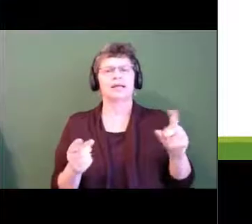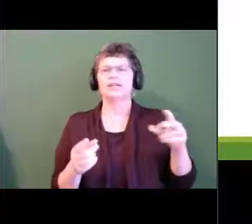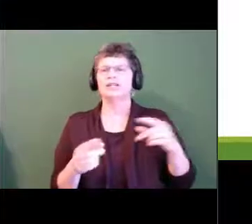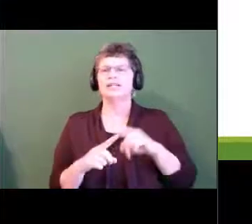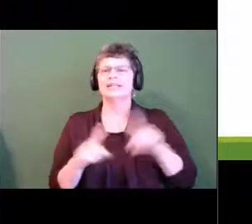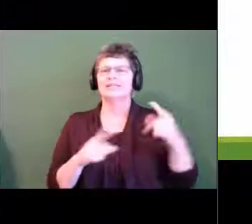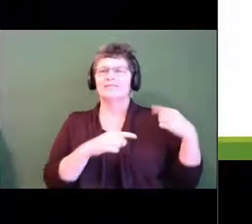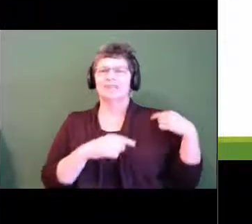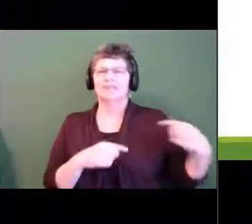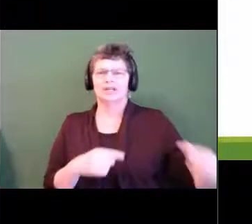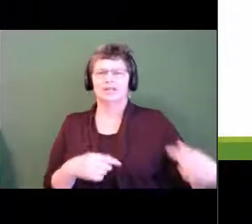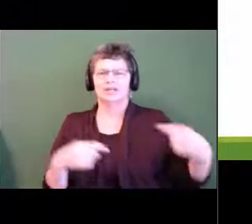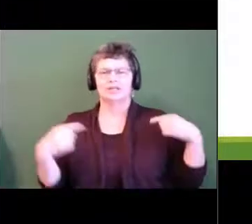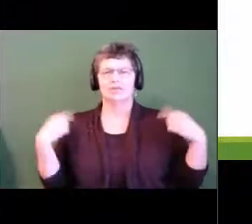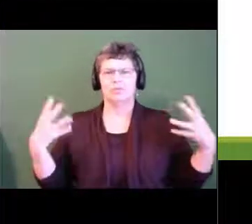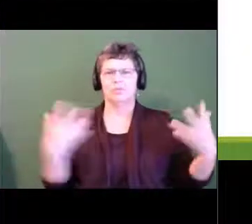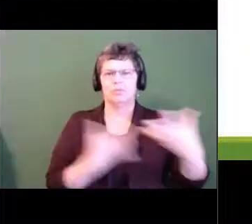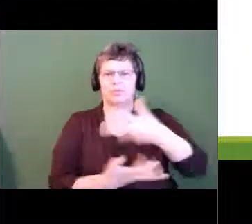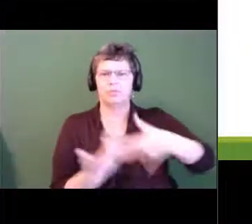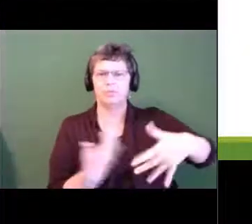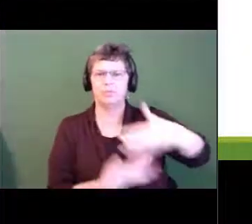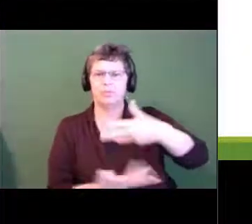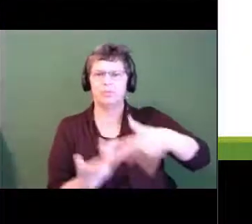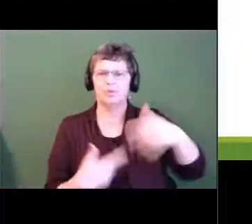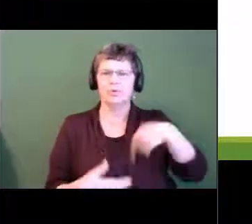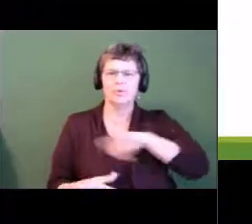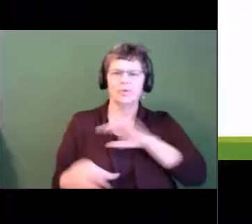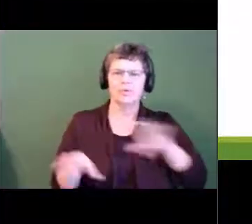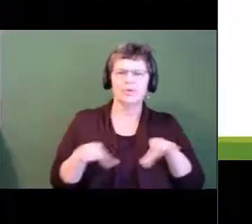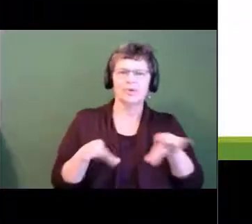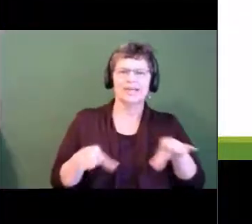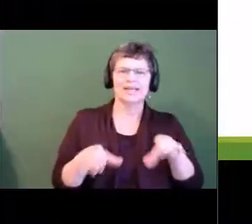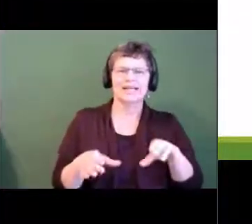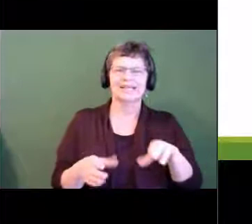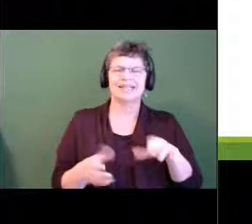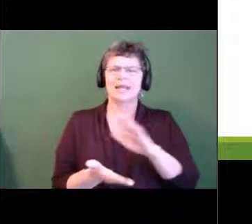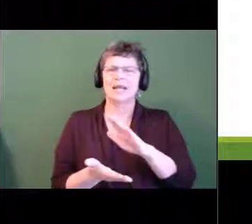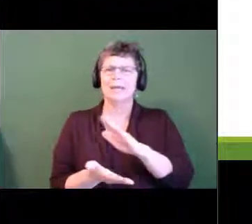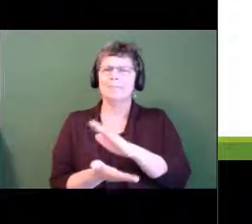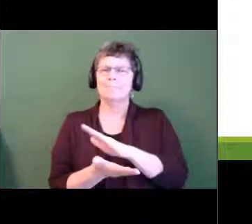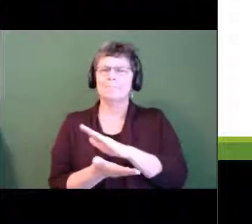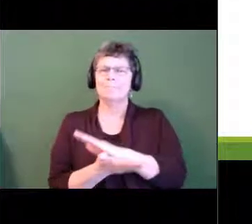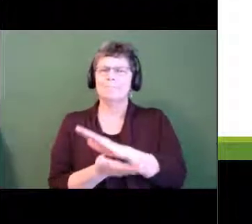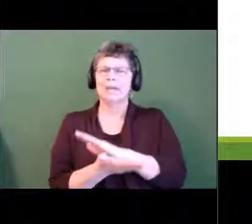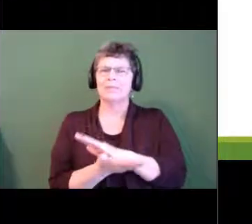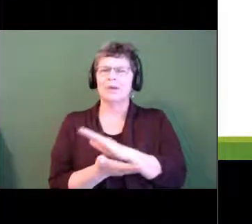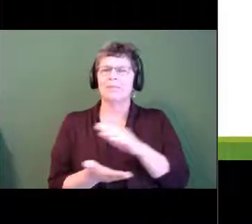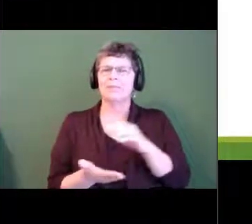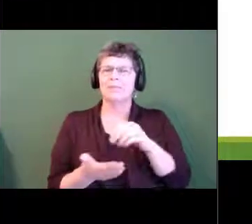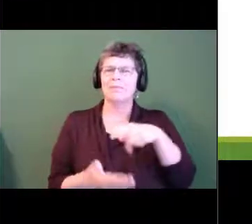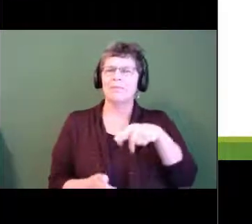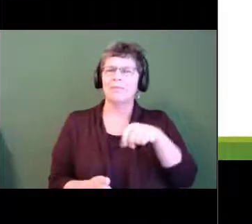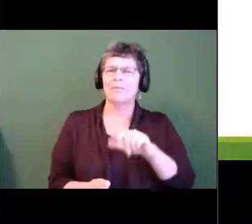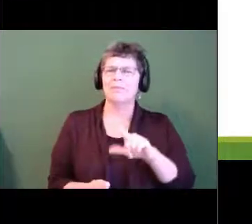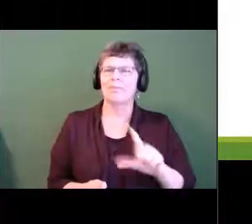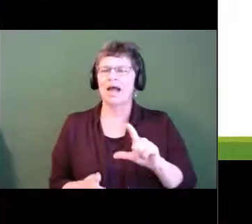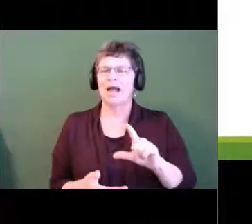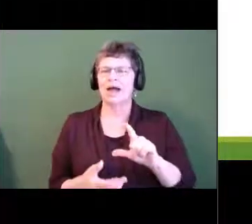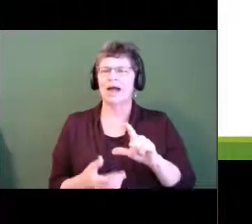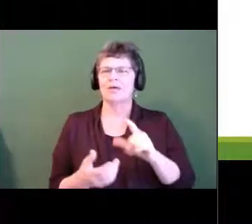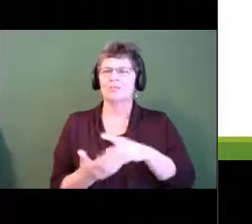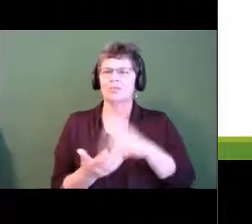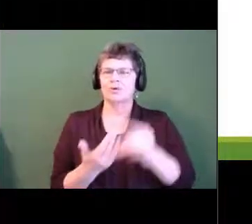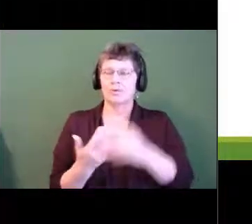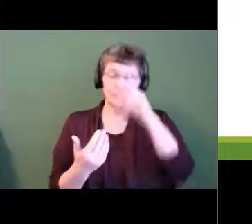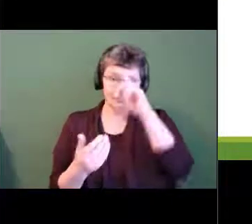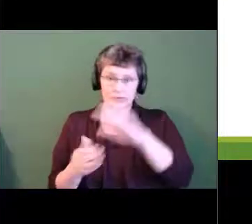we did a paper pal program which linked children in grades 3 and 4 with seniors in long-term carers or seniors in the community, and